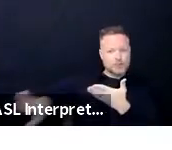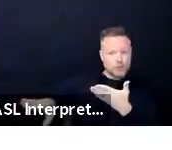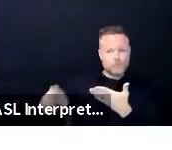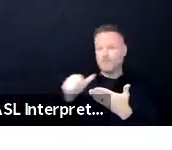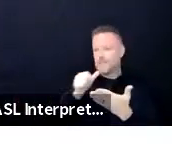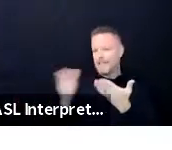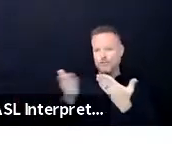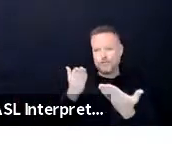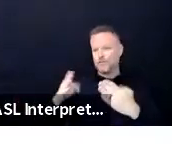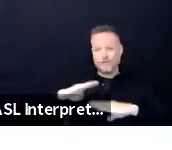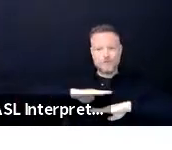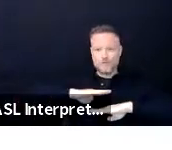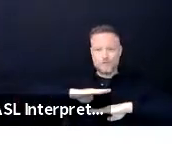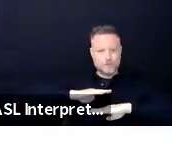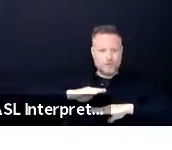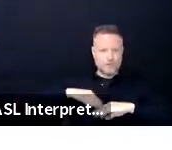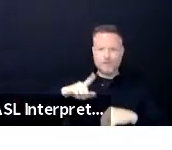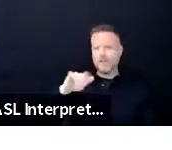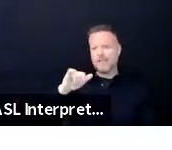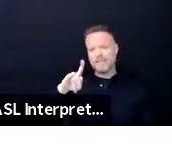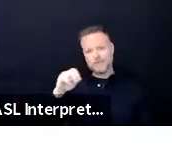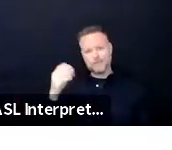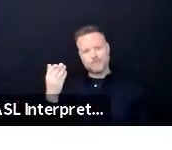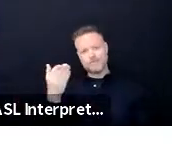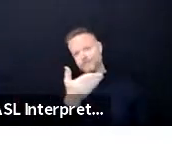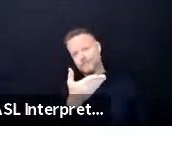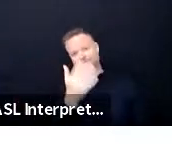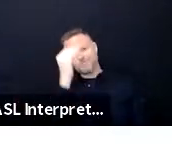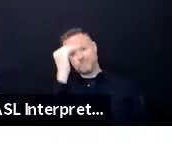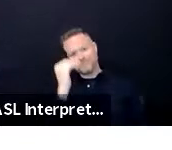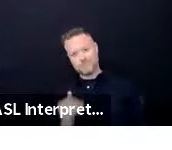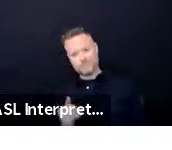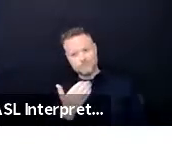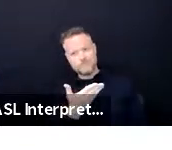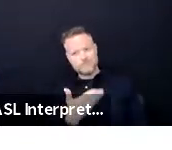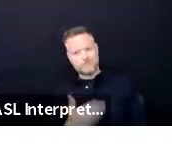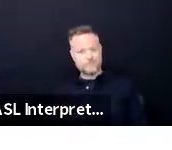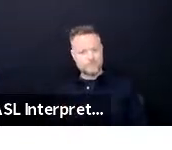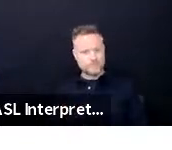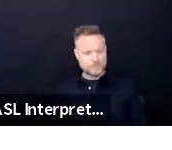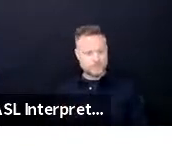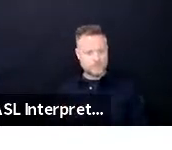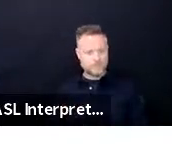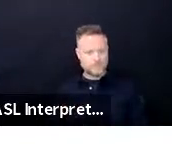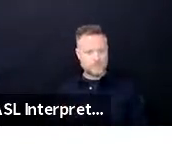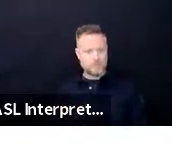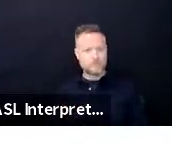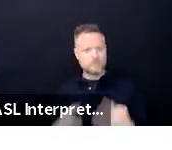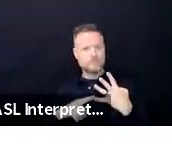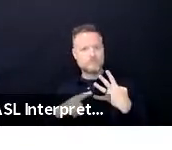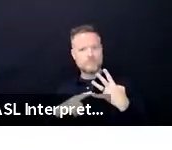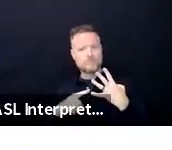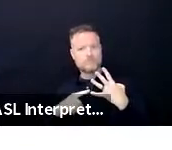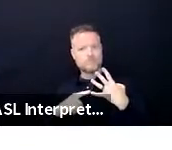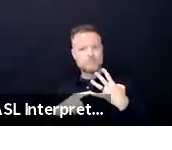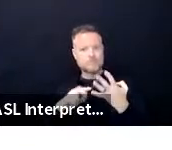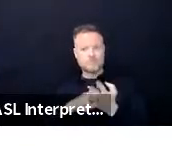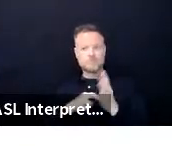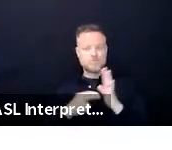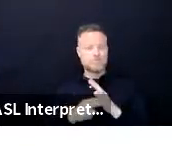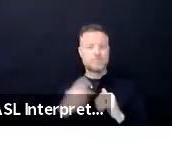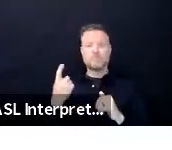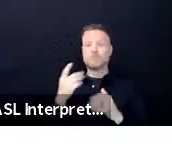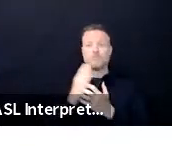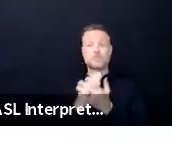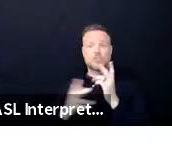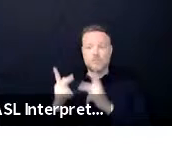Latino community, low-income community, immigrant, mixed status families. That means a family that might have some people that